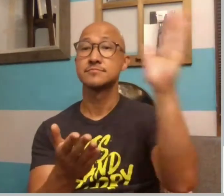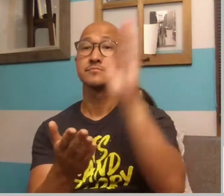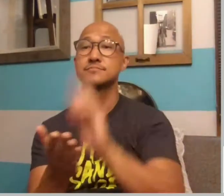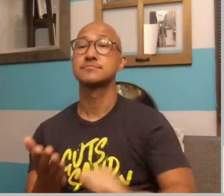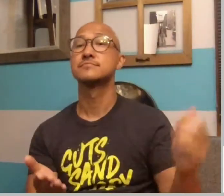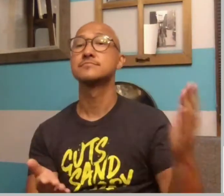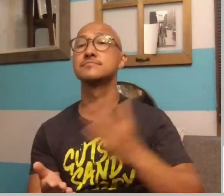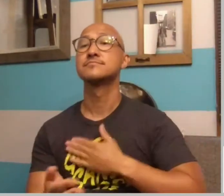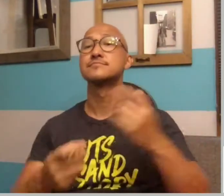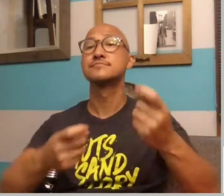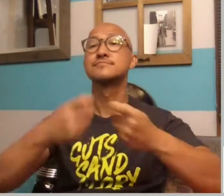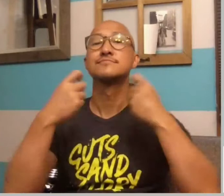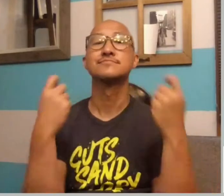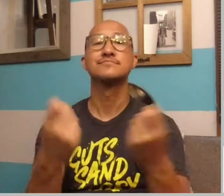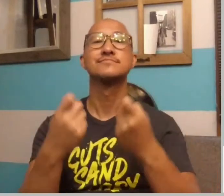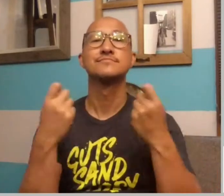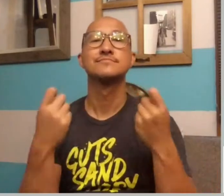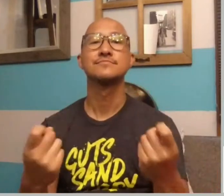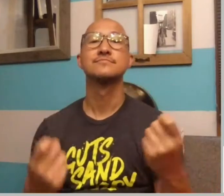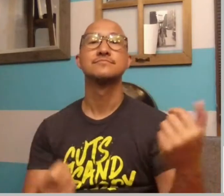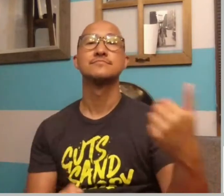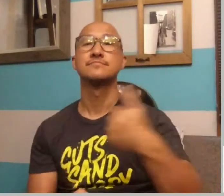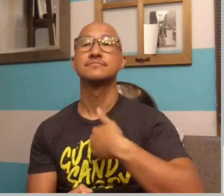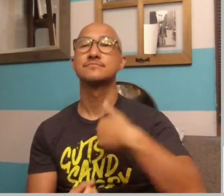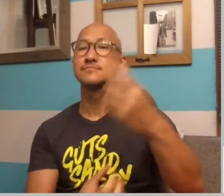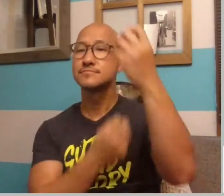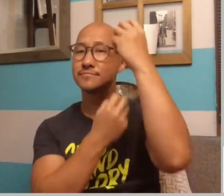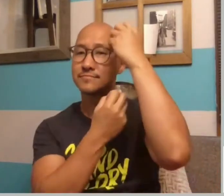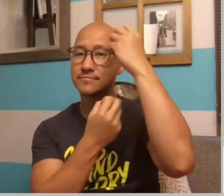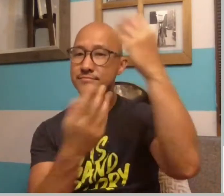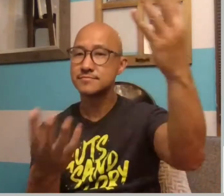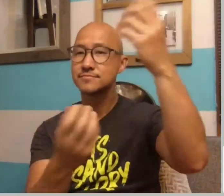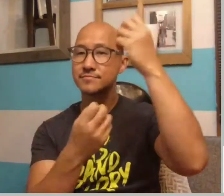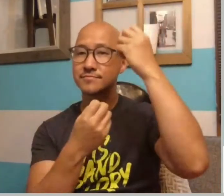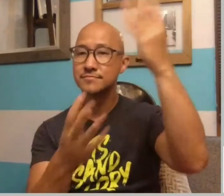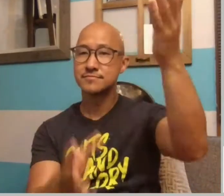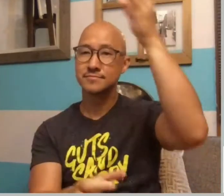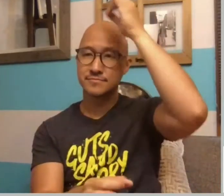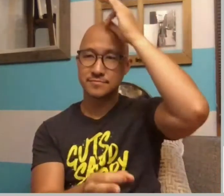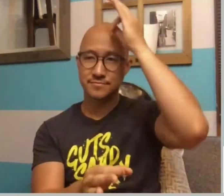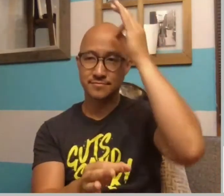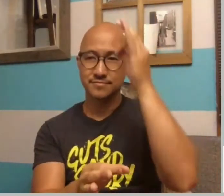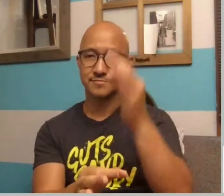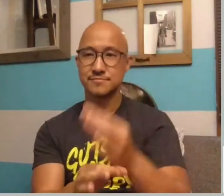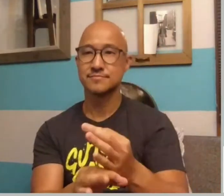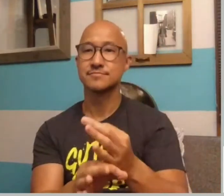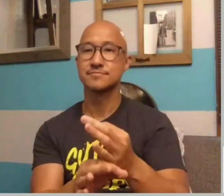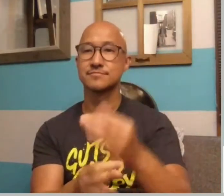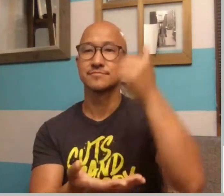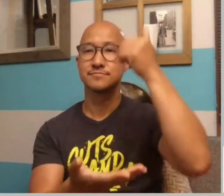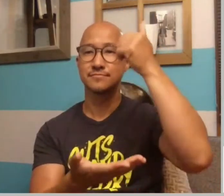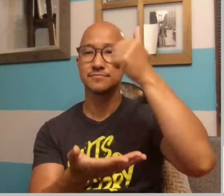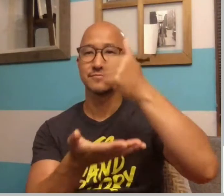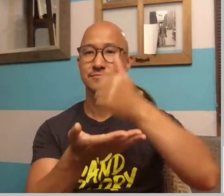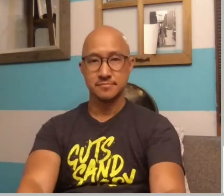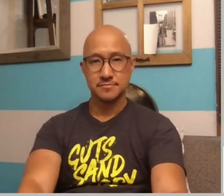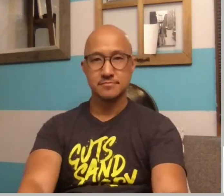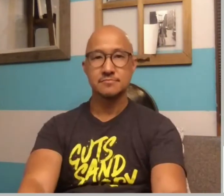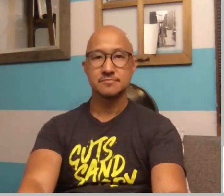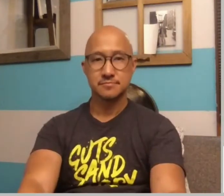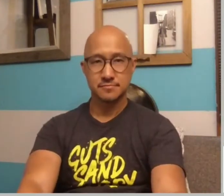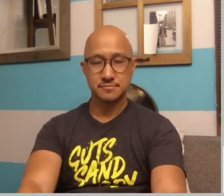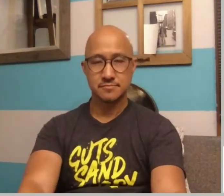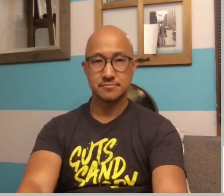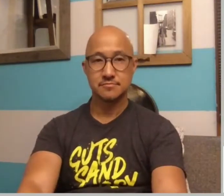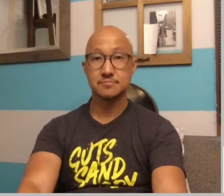all my sins away. And that's why I'm sharing my faith. So